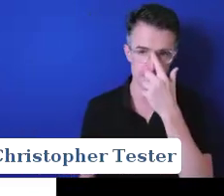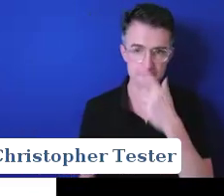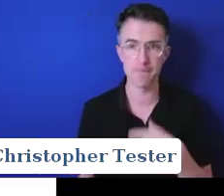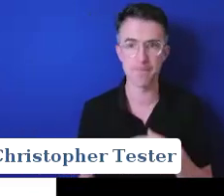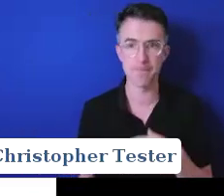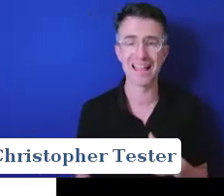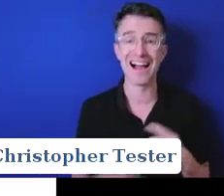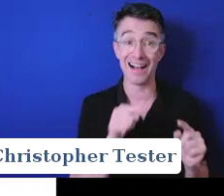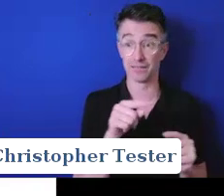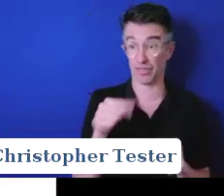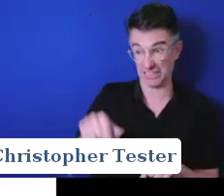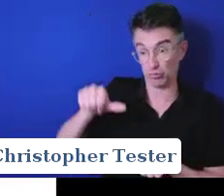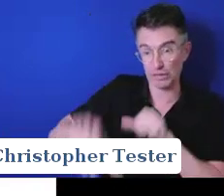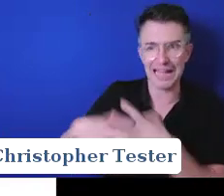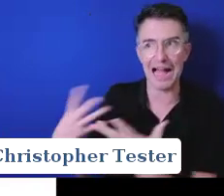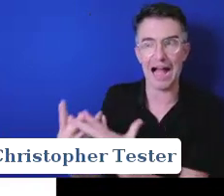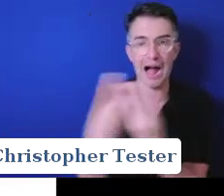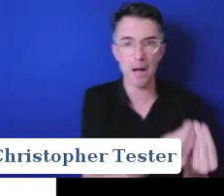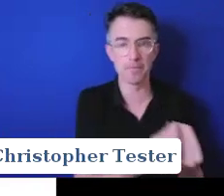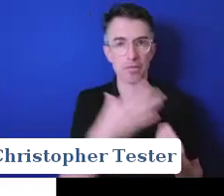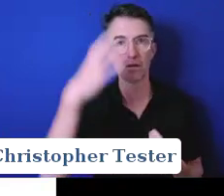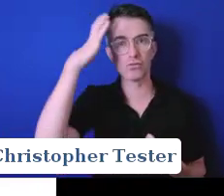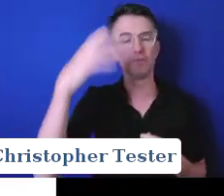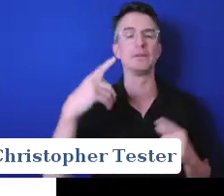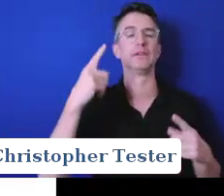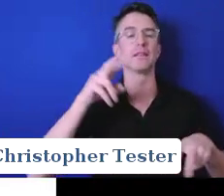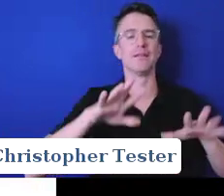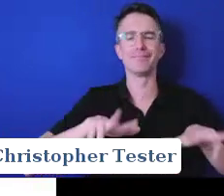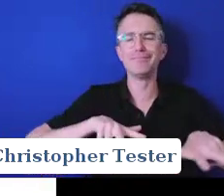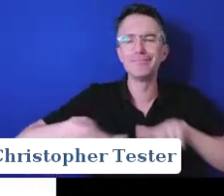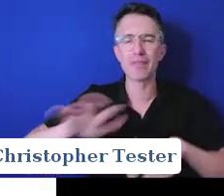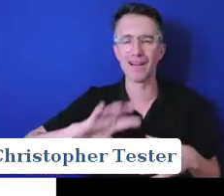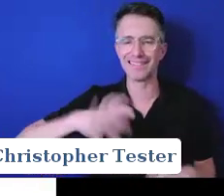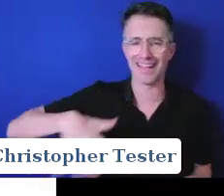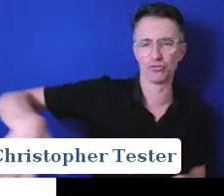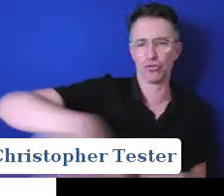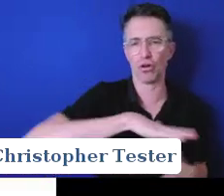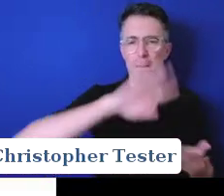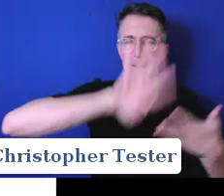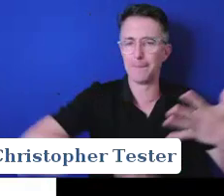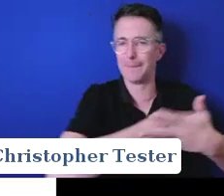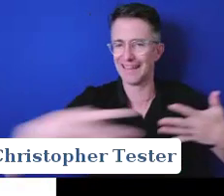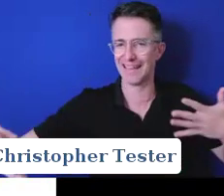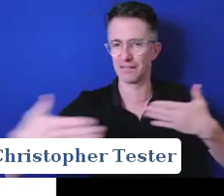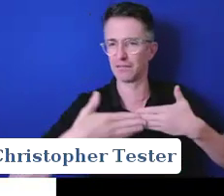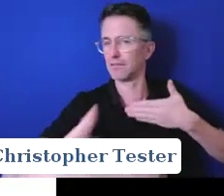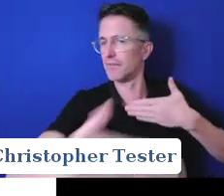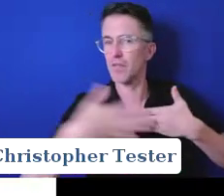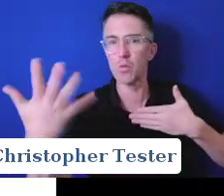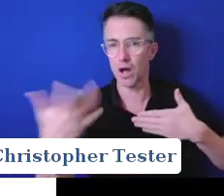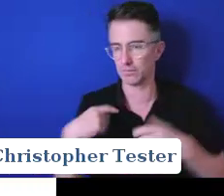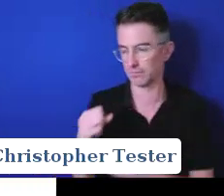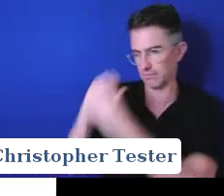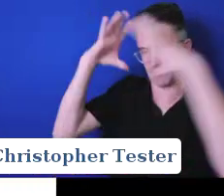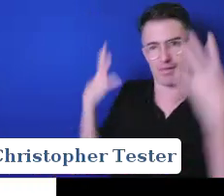Social Protection Policy Framework. In terms of alignment with the international standards, it is,